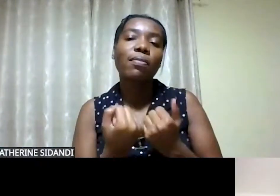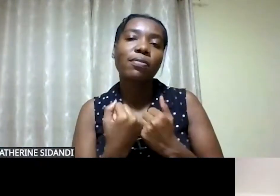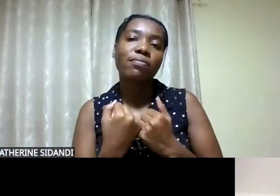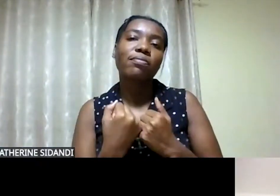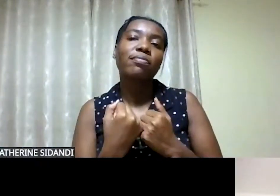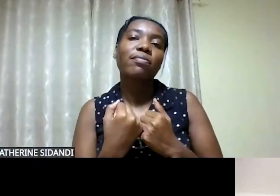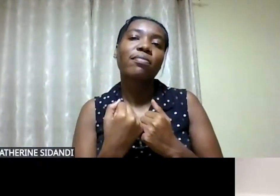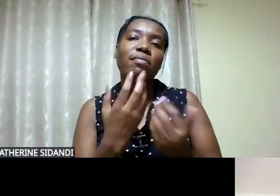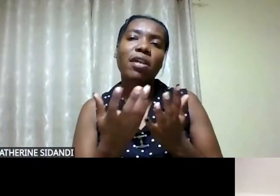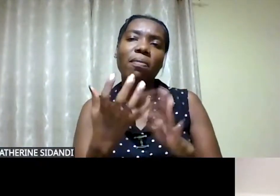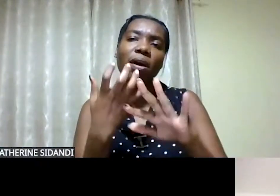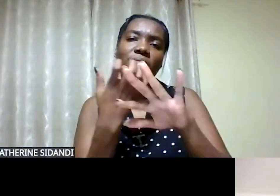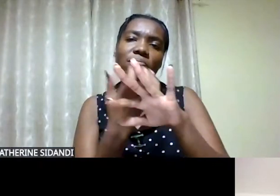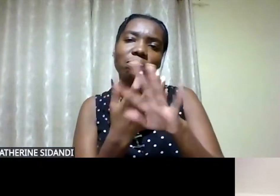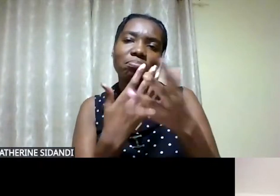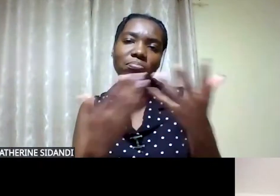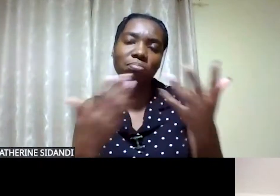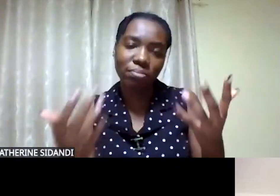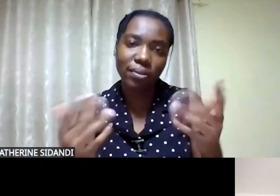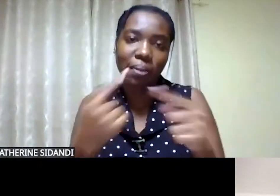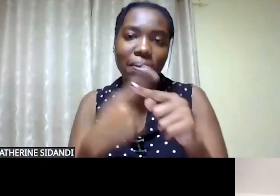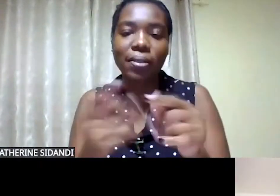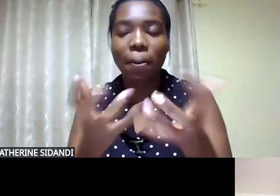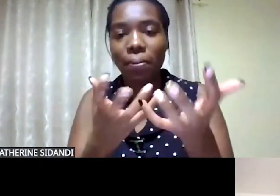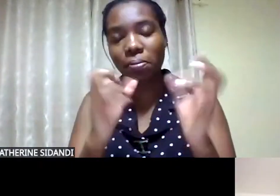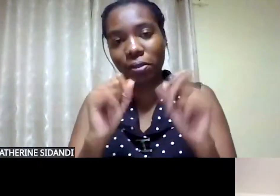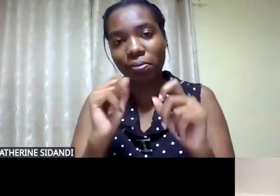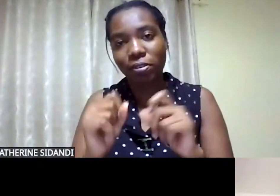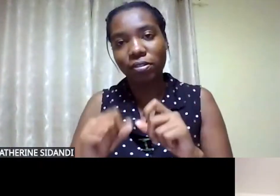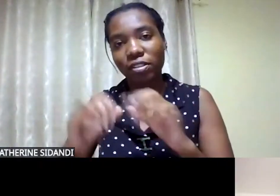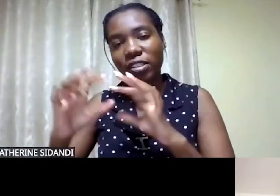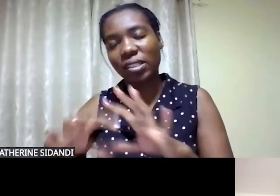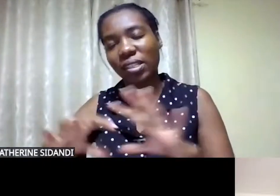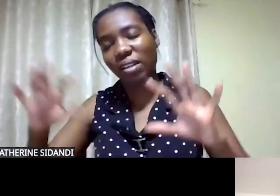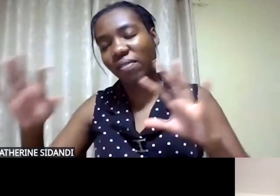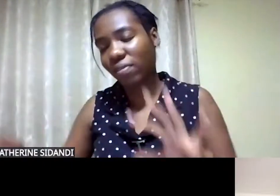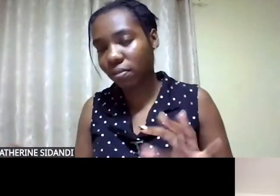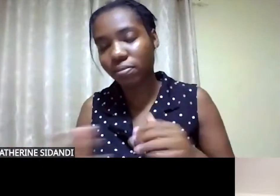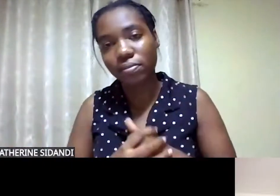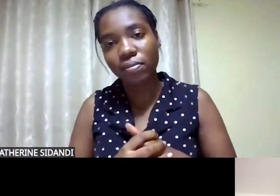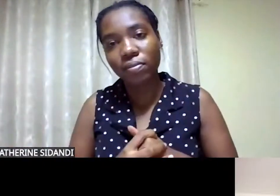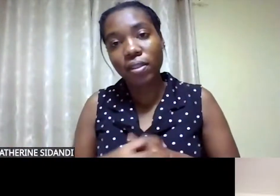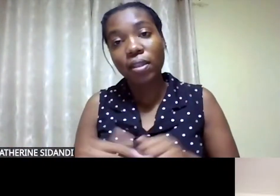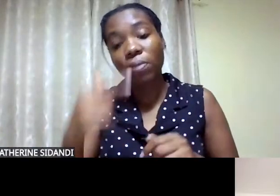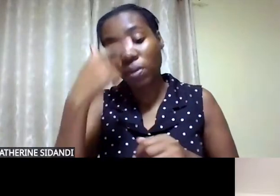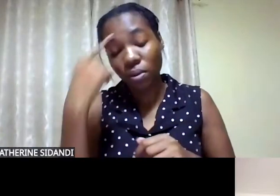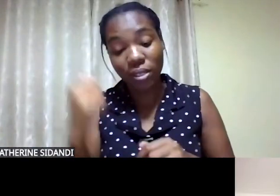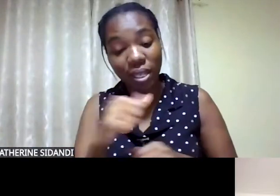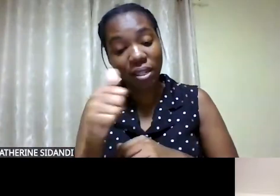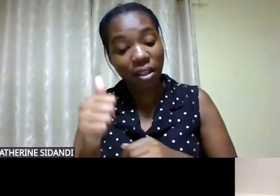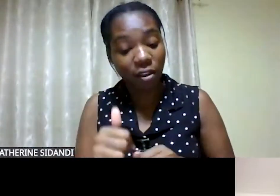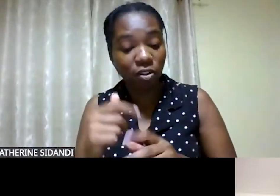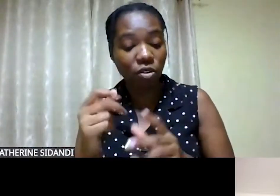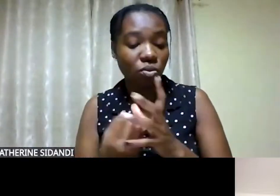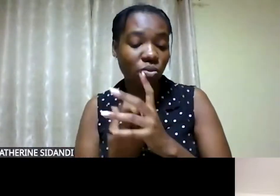is, unfortunately it's the business that suffers because it never grows beyond a certain point.